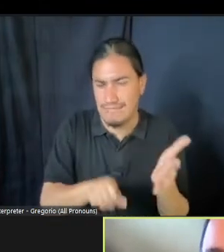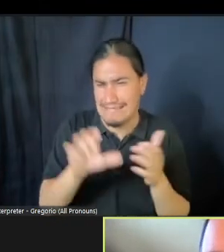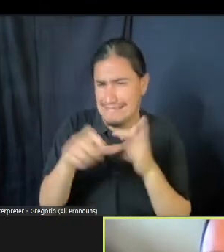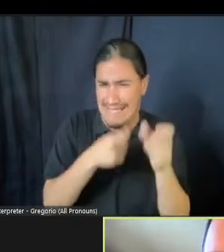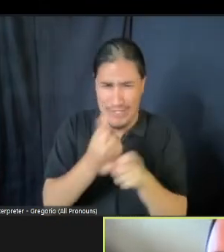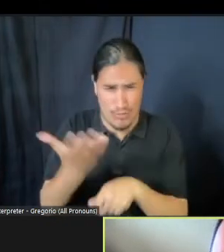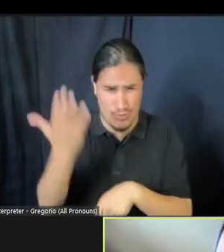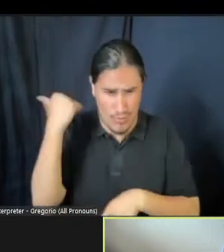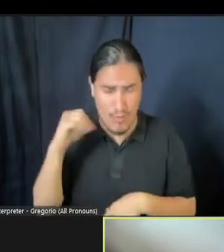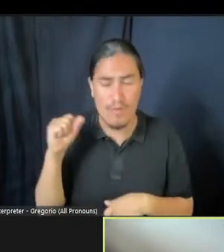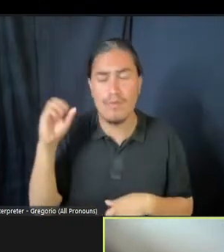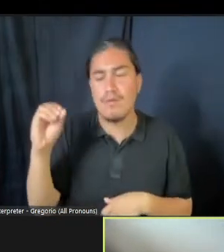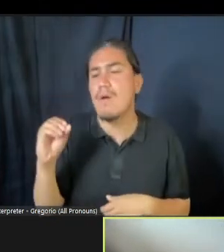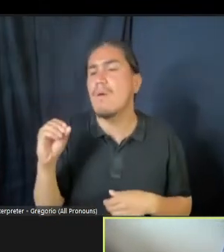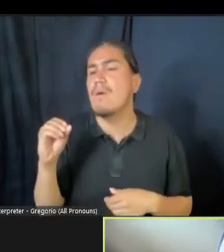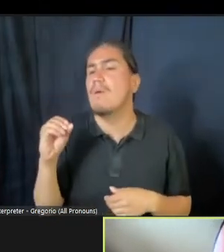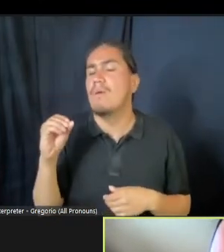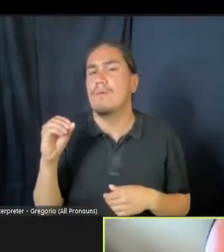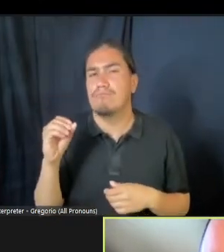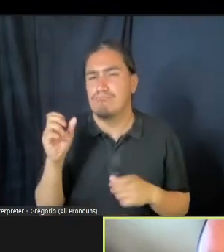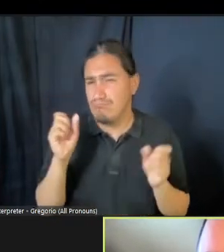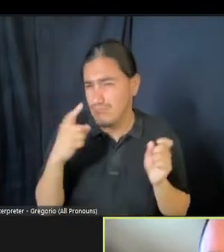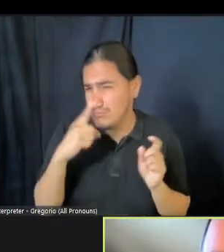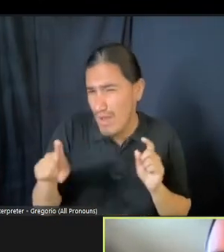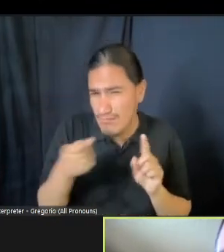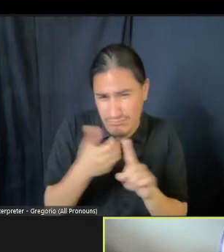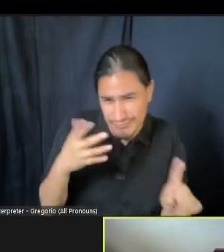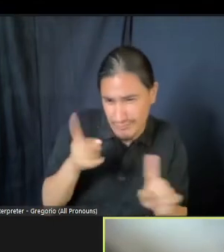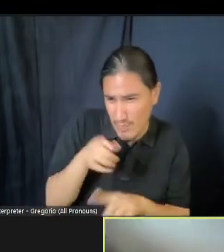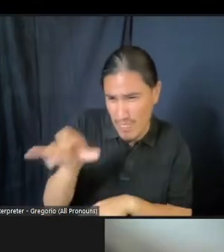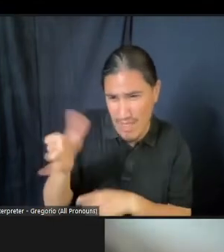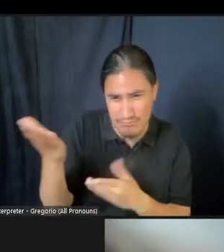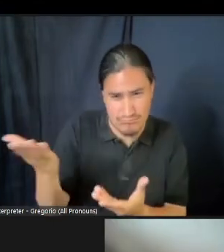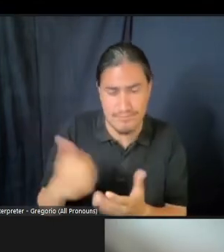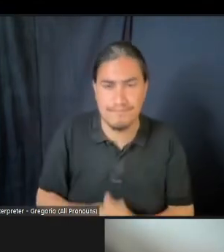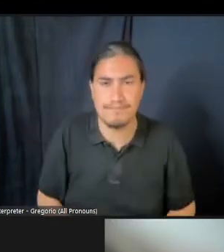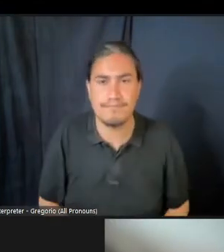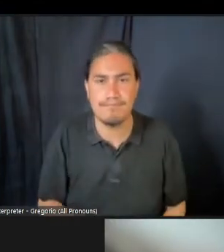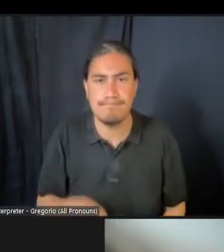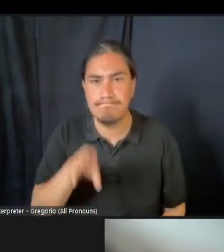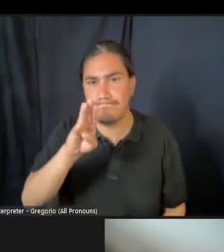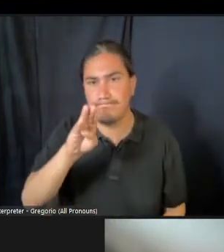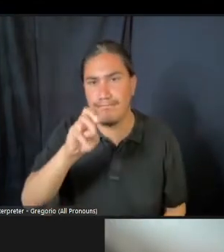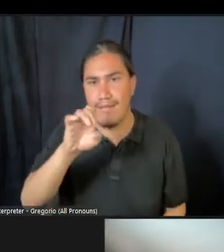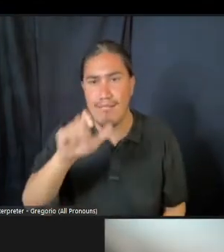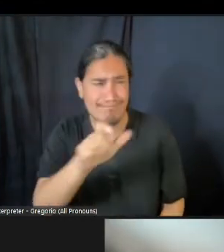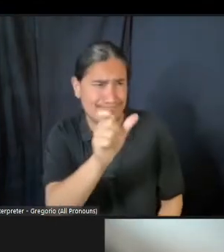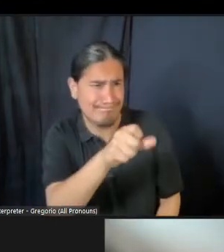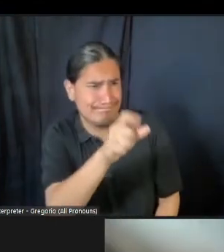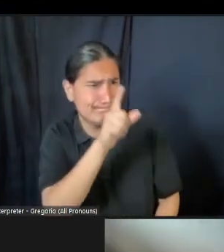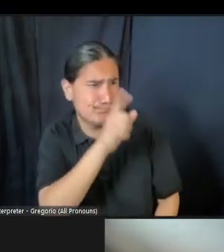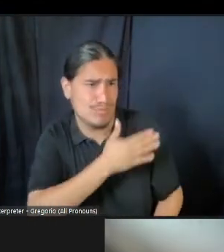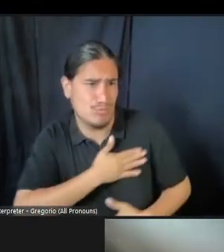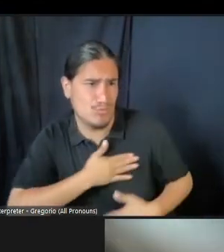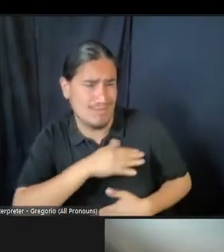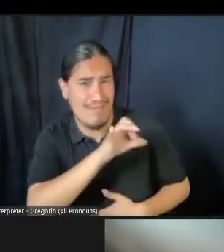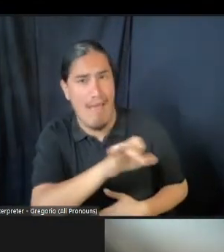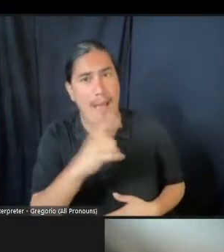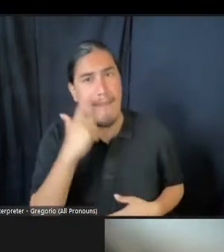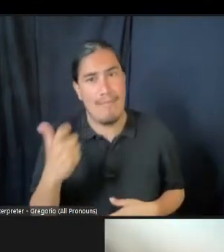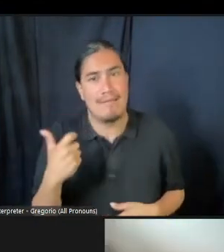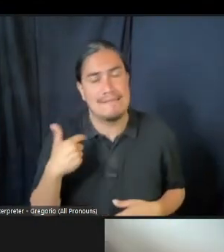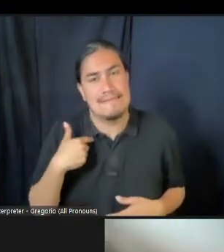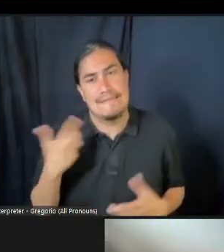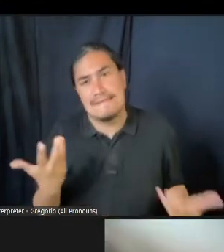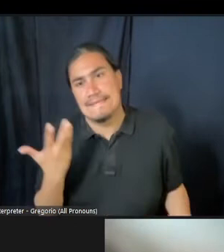ago. So can you speak a little bit to that? Yeah, I really appreciate that, because I kind of, you